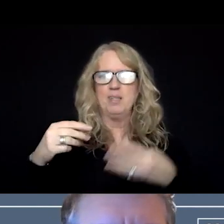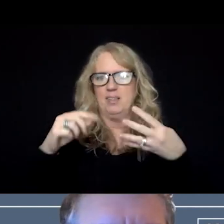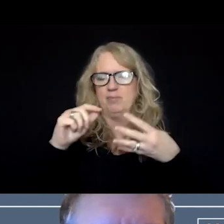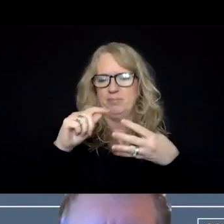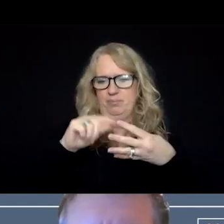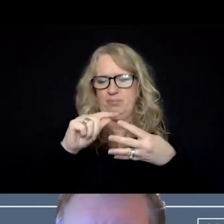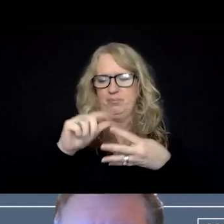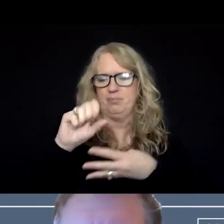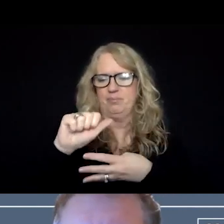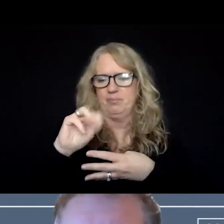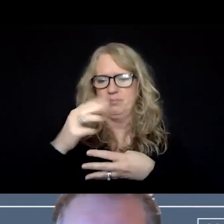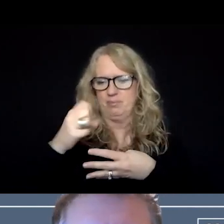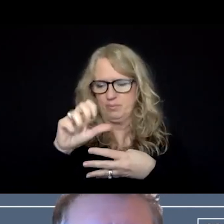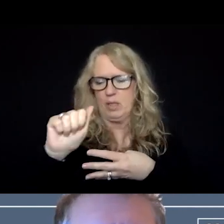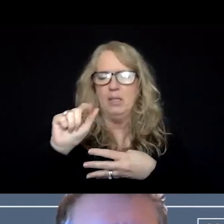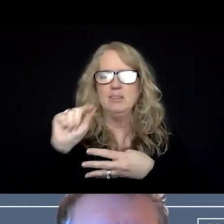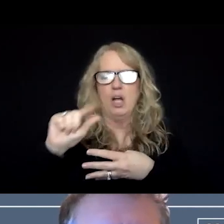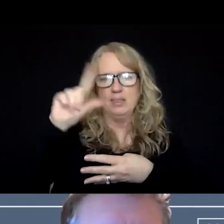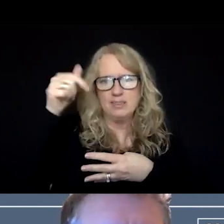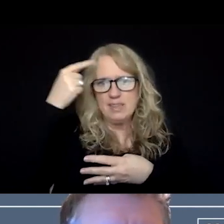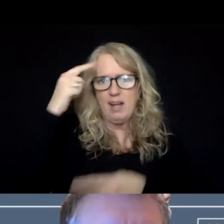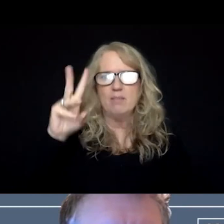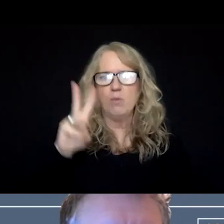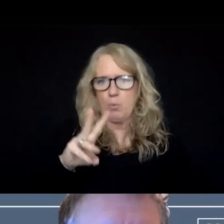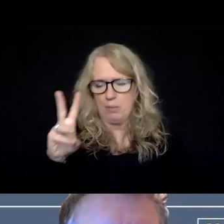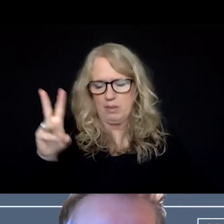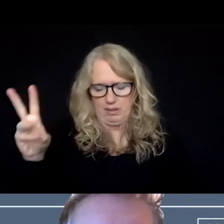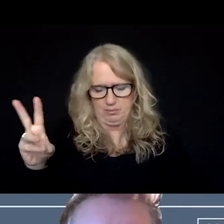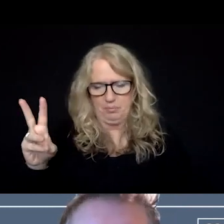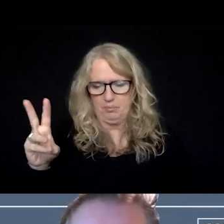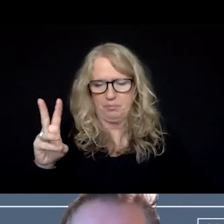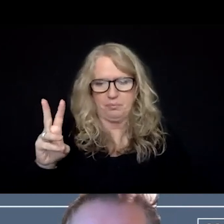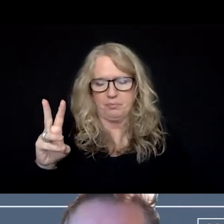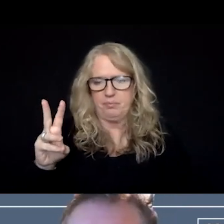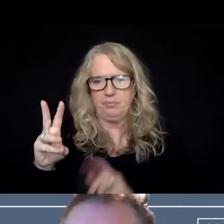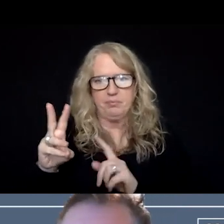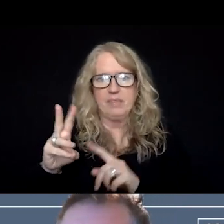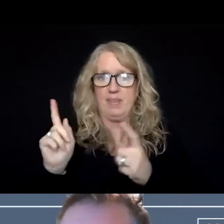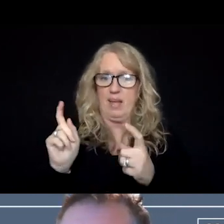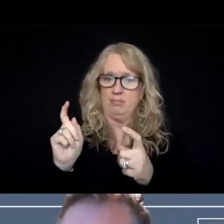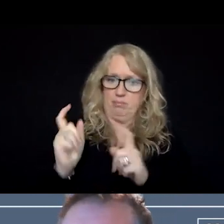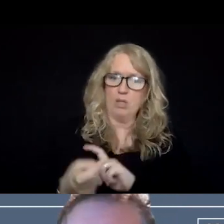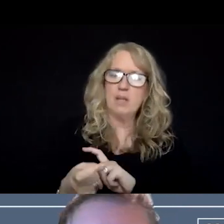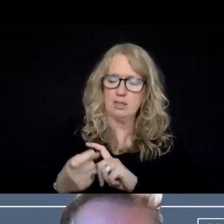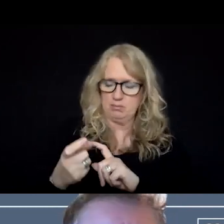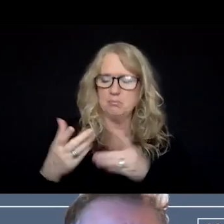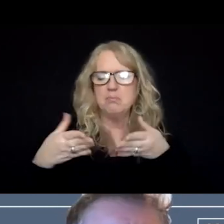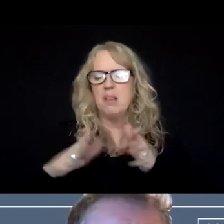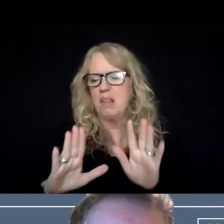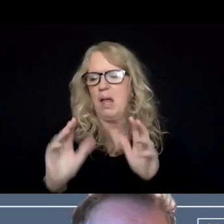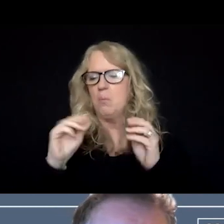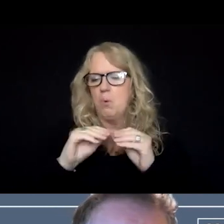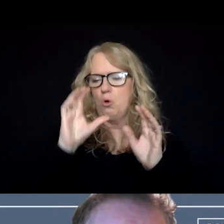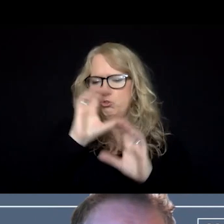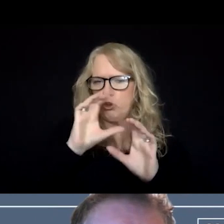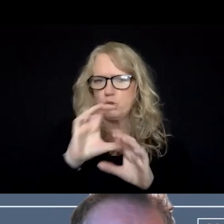the samhsa.gov 988 website. That has been modified to allow searchable for